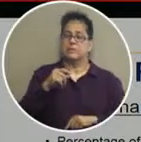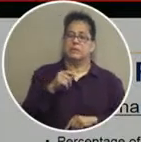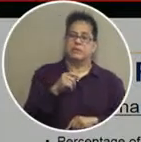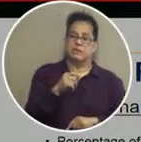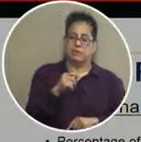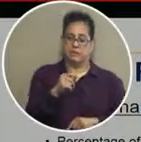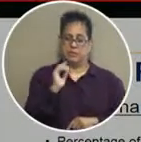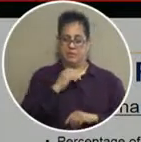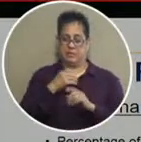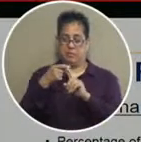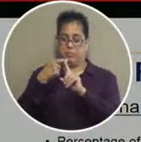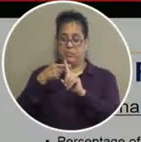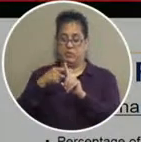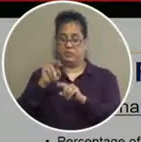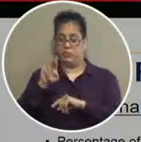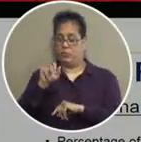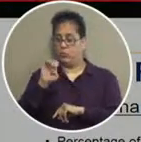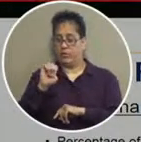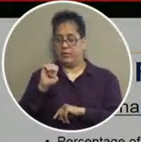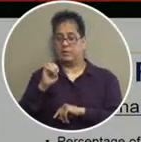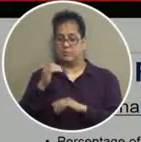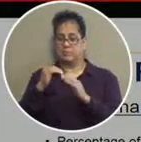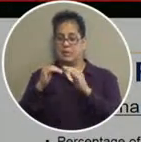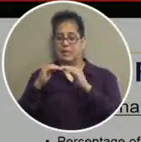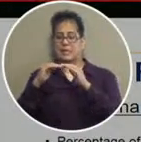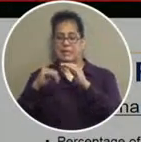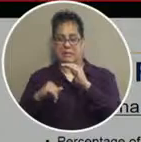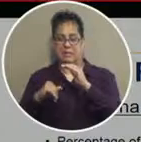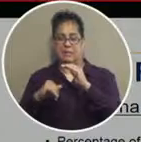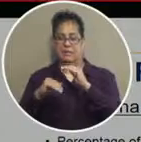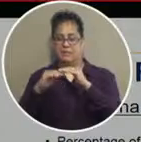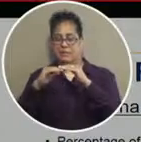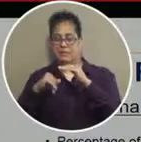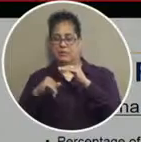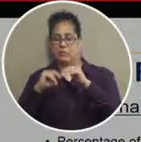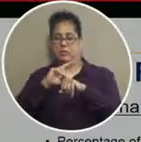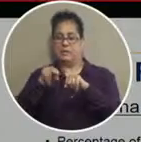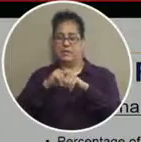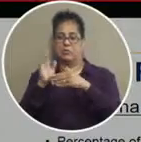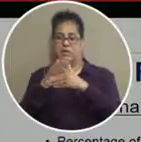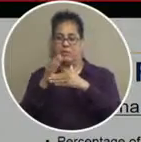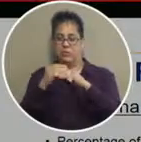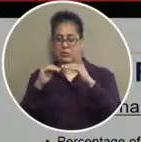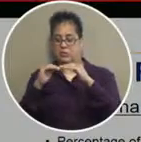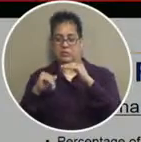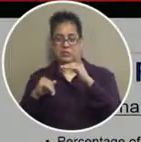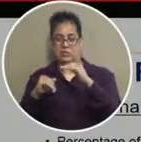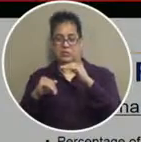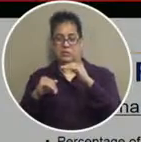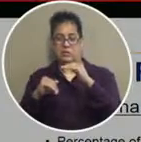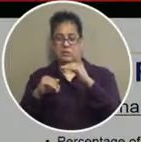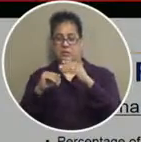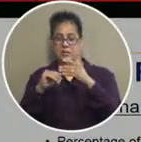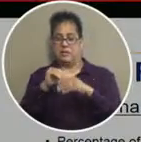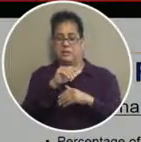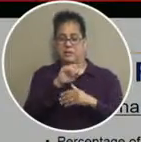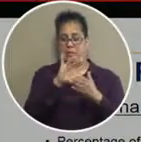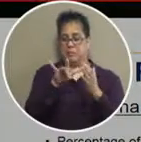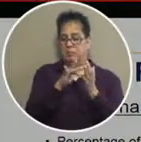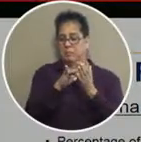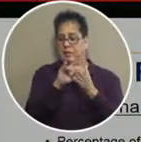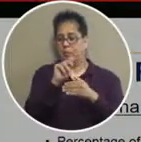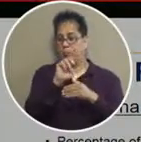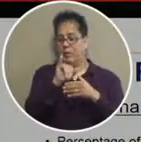our positive testing rate is still well below the U.S. national average. We were at a little over mid-May when this